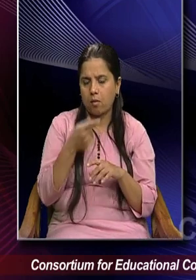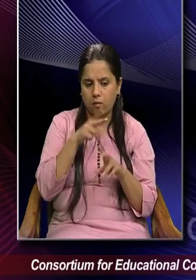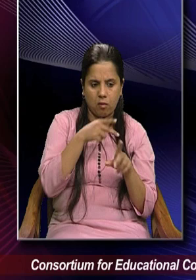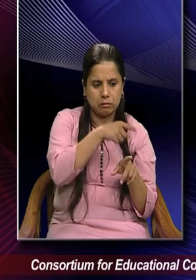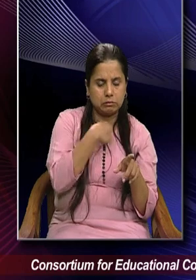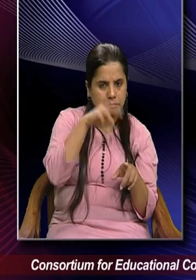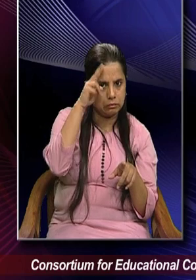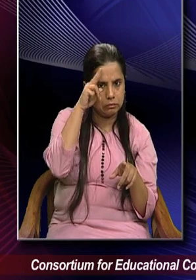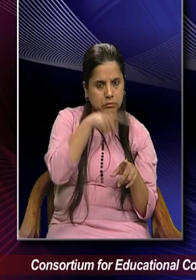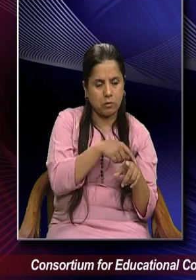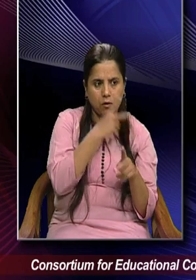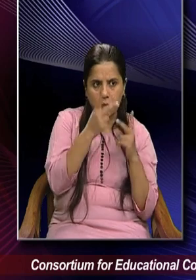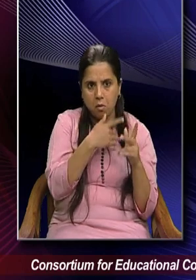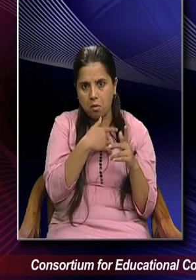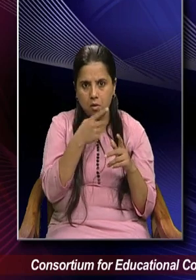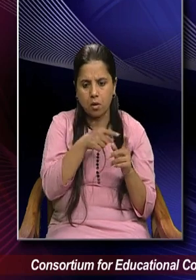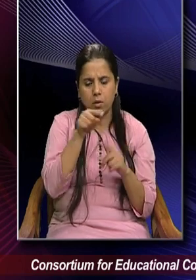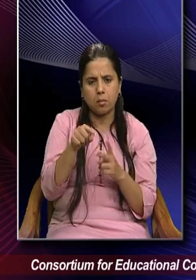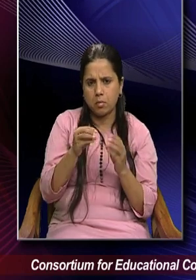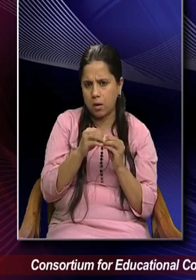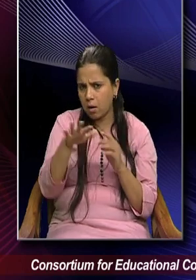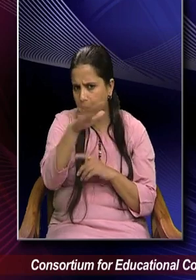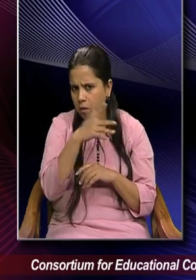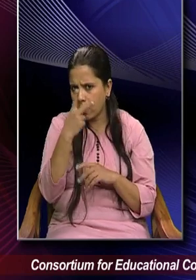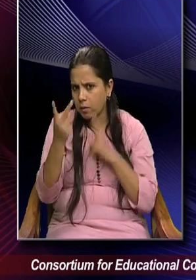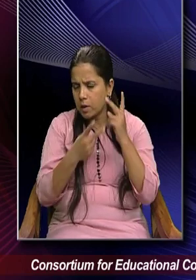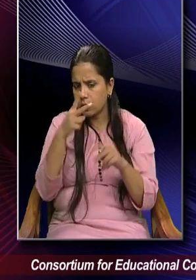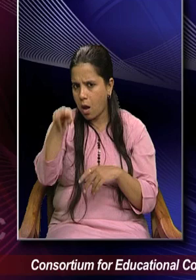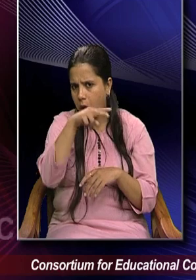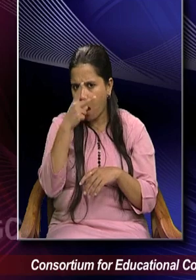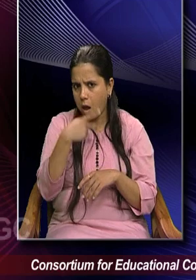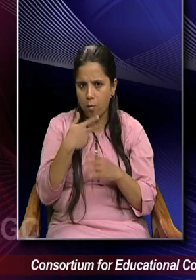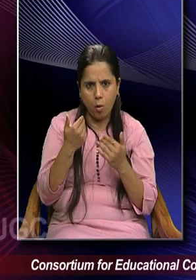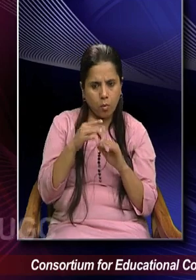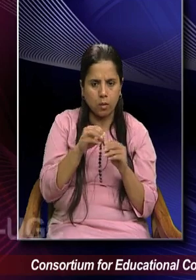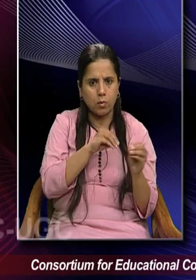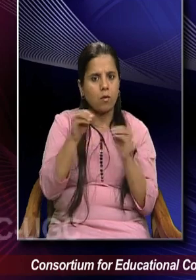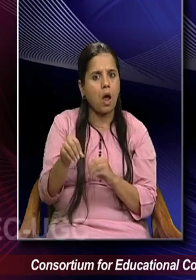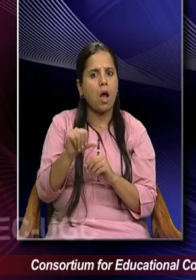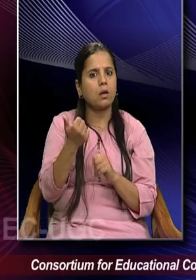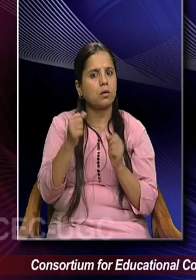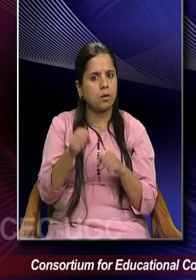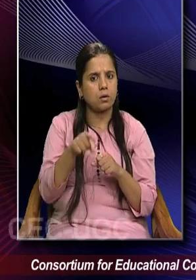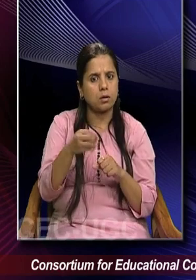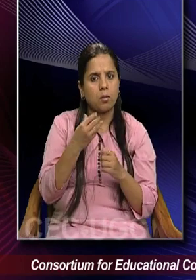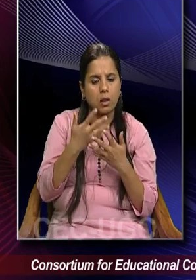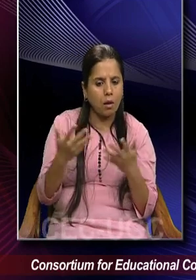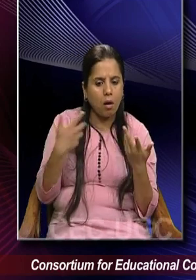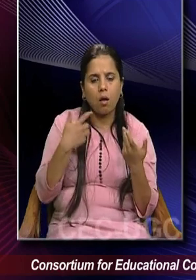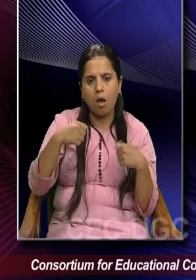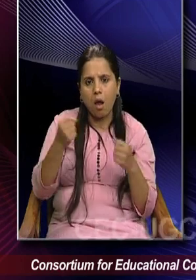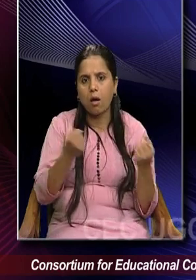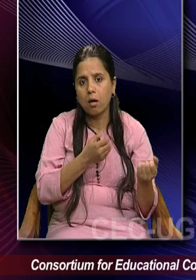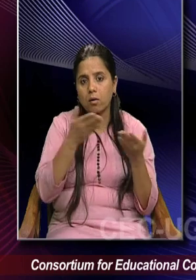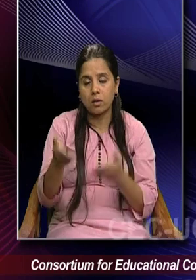just take visual from that ground, and you have to shift to other place with your some other vehicle. So,